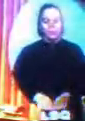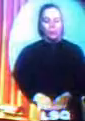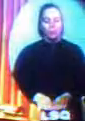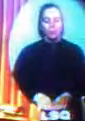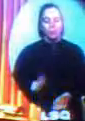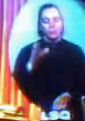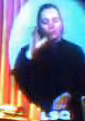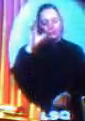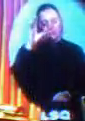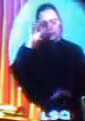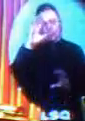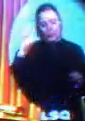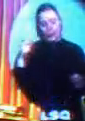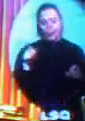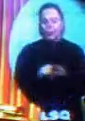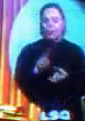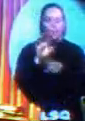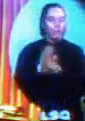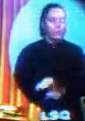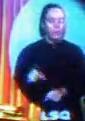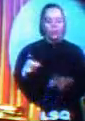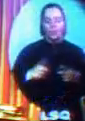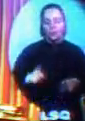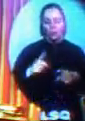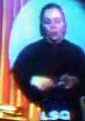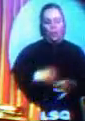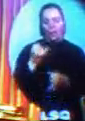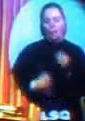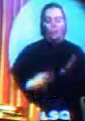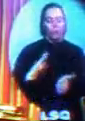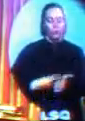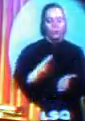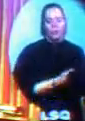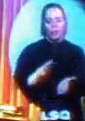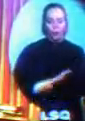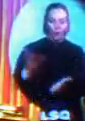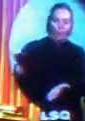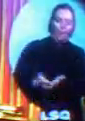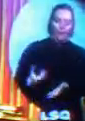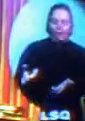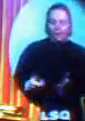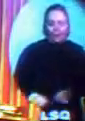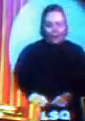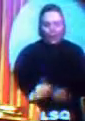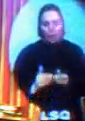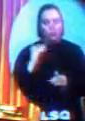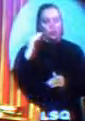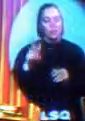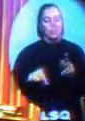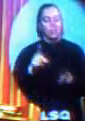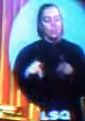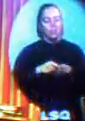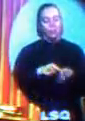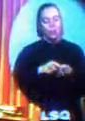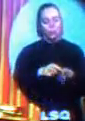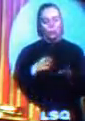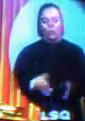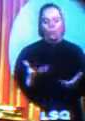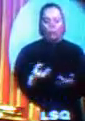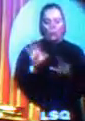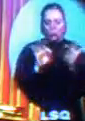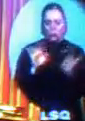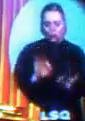Well, Mr. Speaker, as usual, this member comes late to the debate. He knows full well that the majority of Western Canadian farmers want choice, and if he understood farming at all